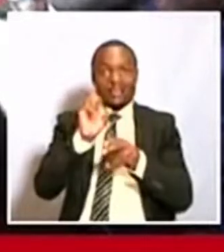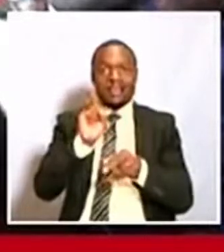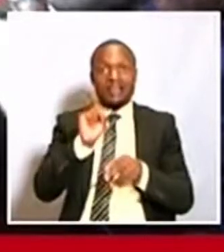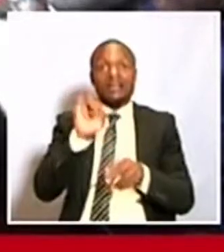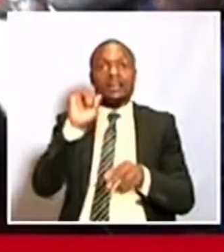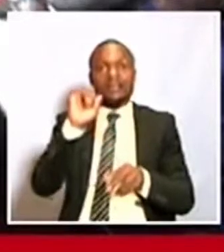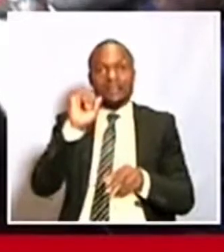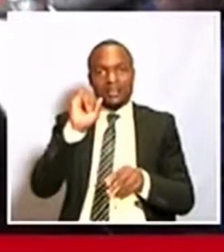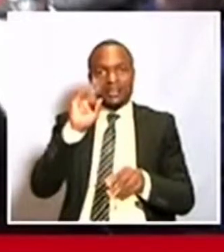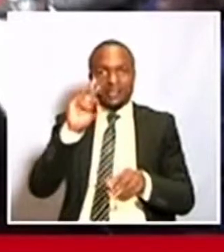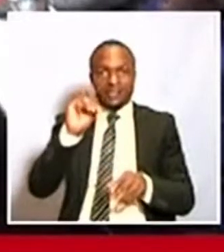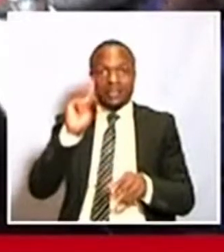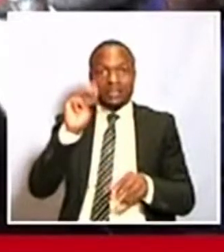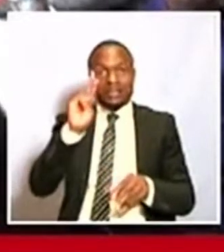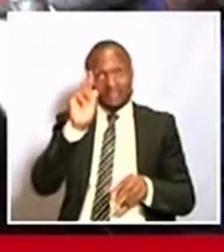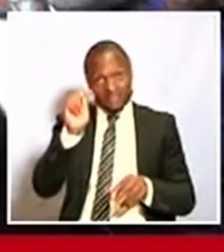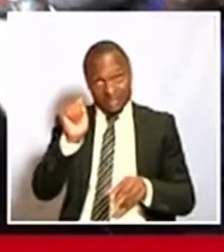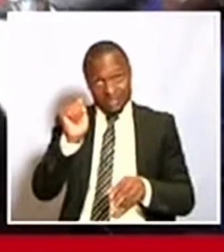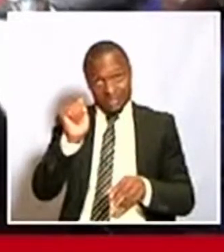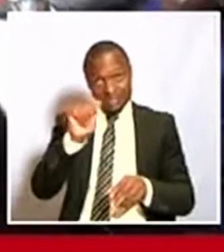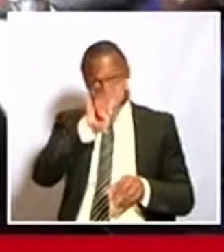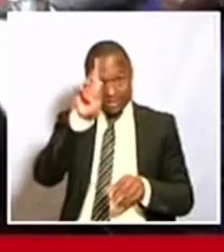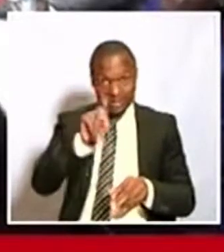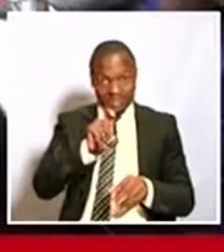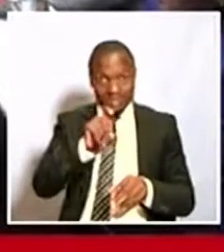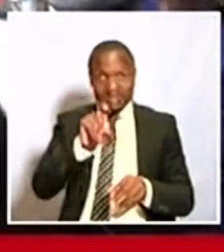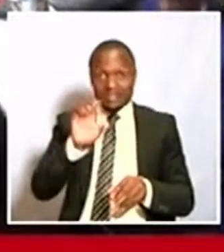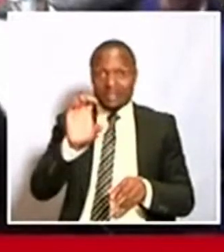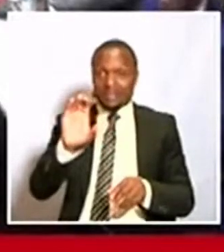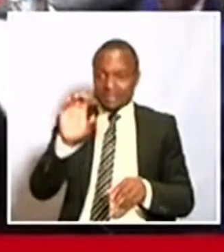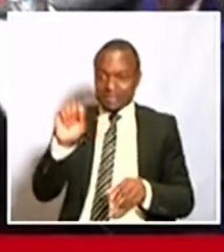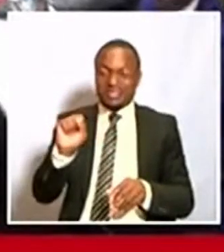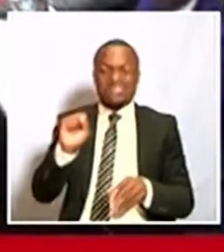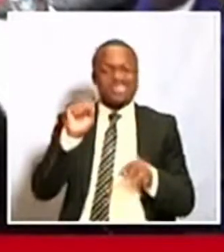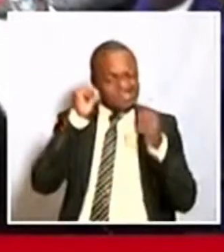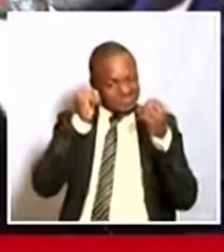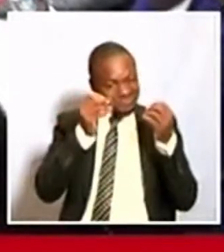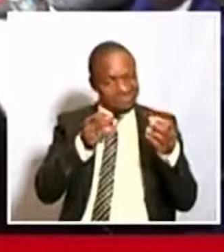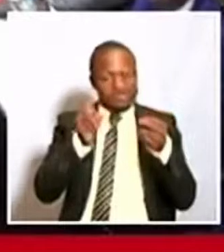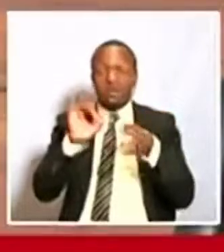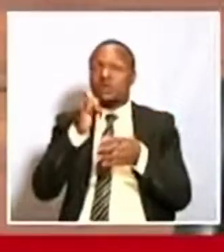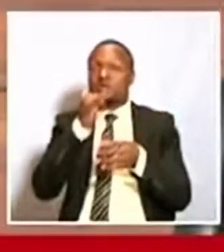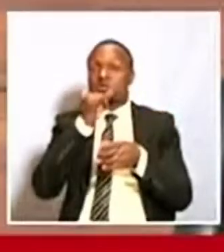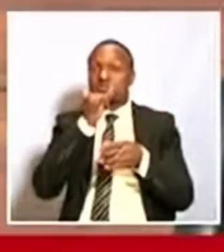CSA, a lot of anomalies from your council have emanated,